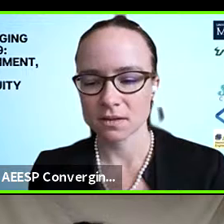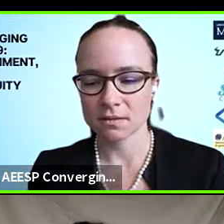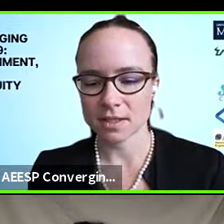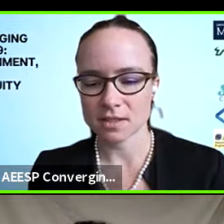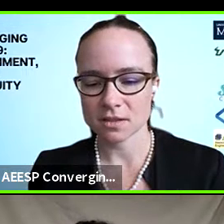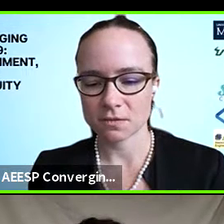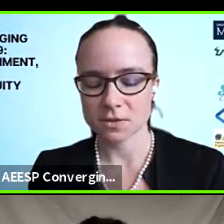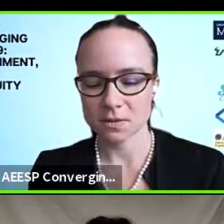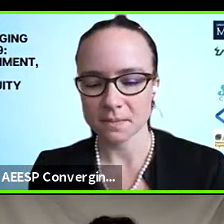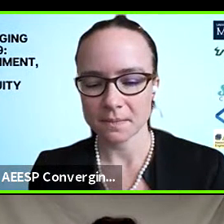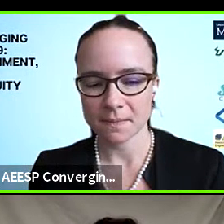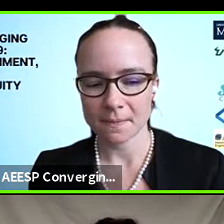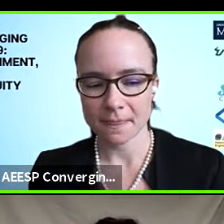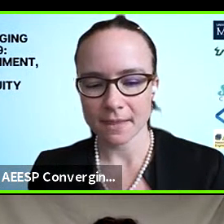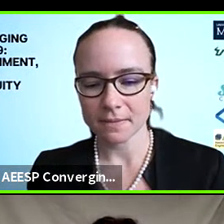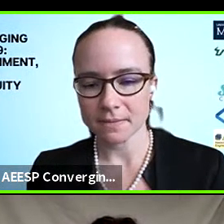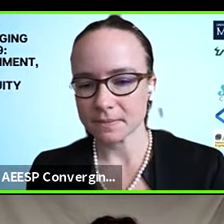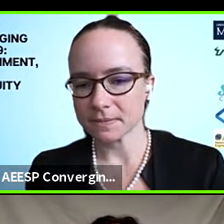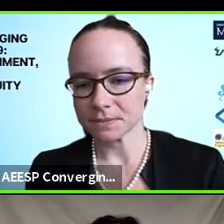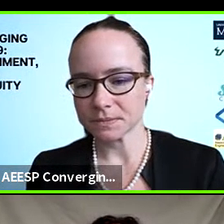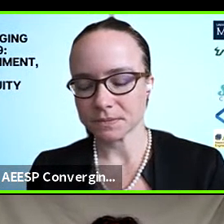you ask the first one?